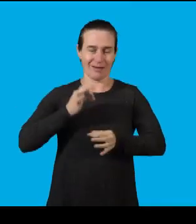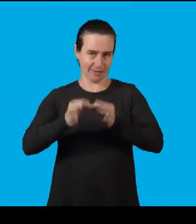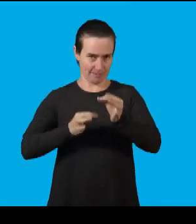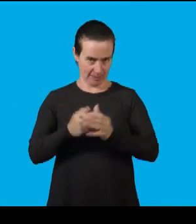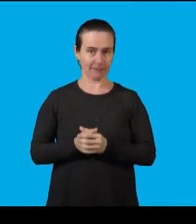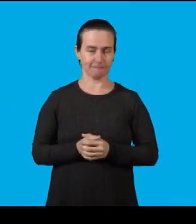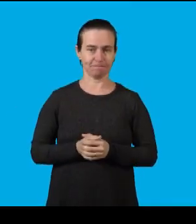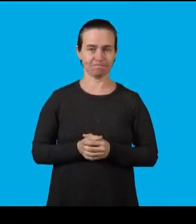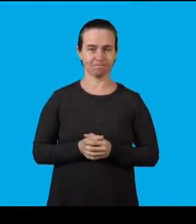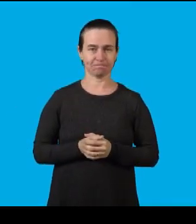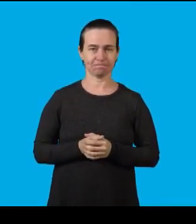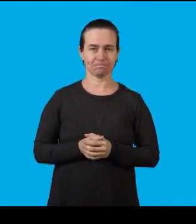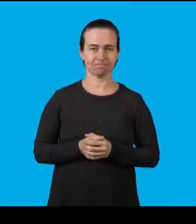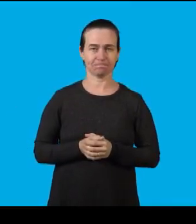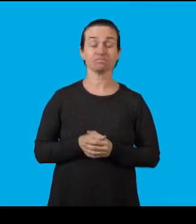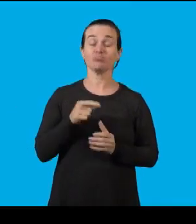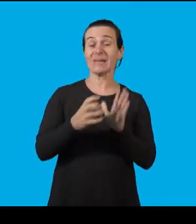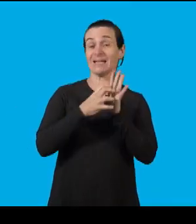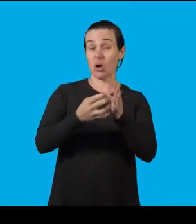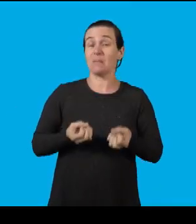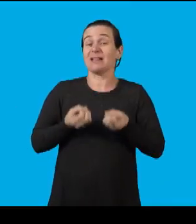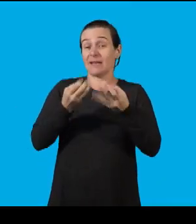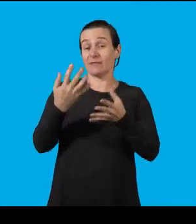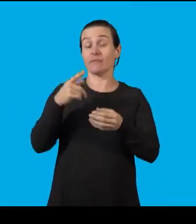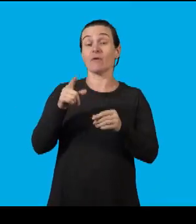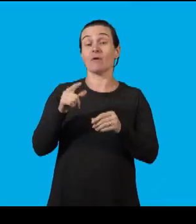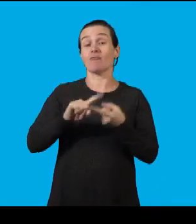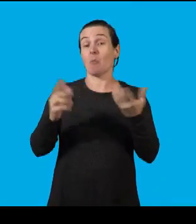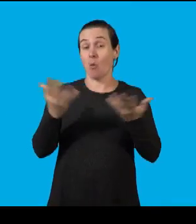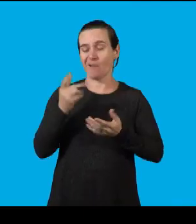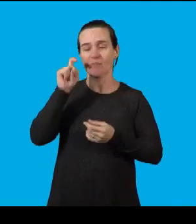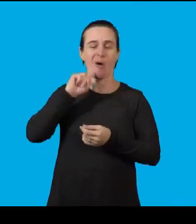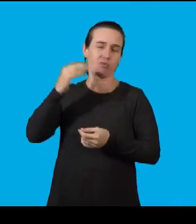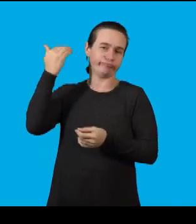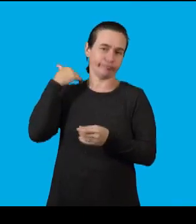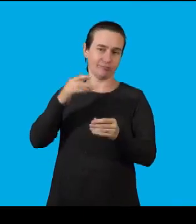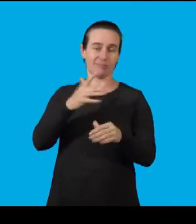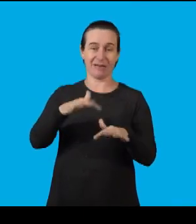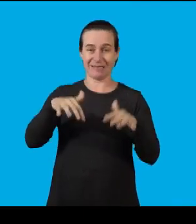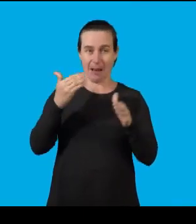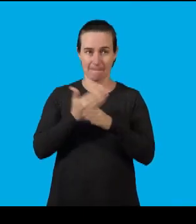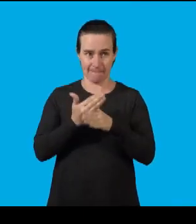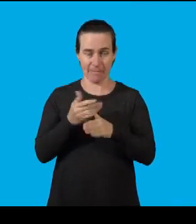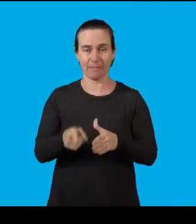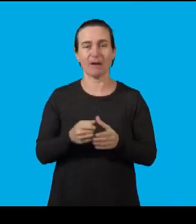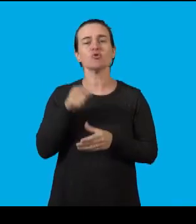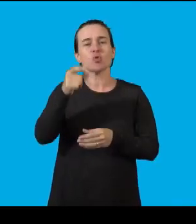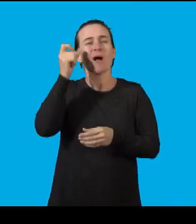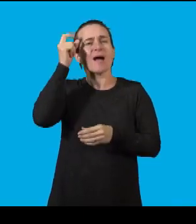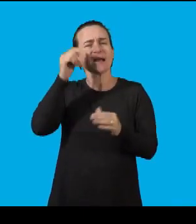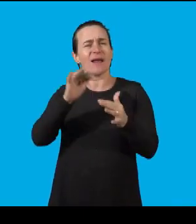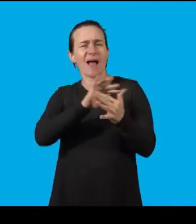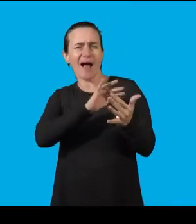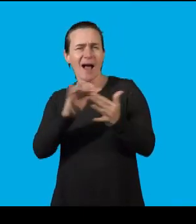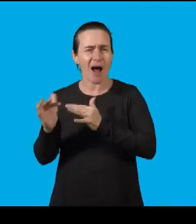words. Now, let's look at an example from a past paper to help you understand how to